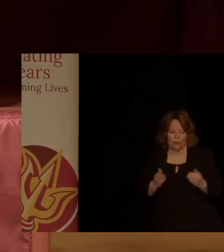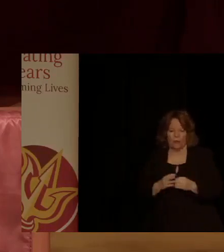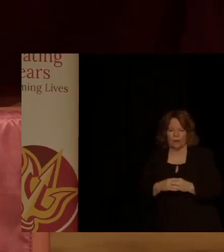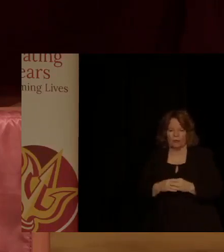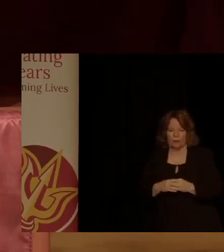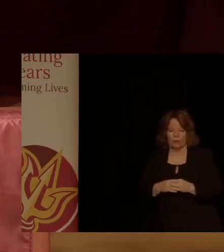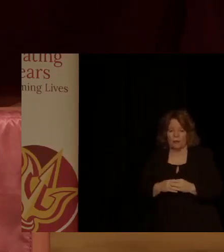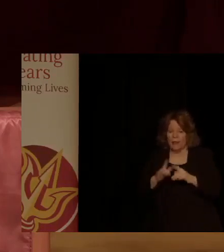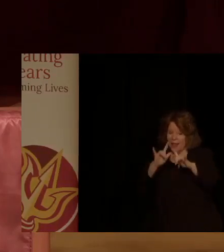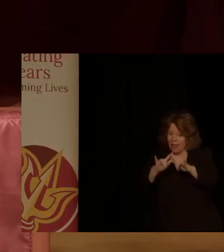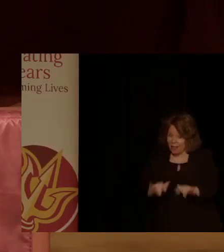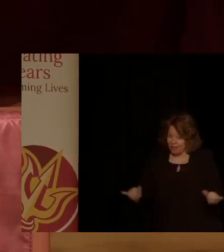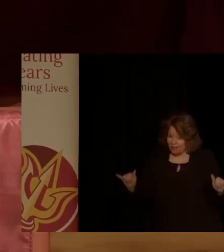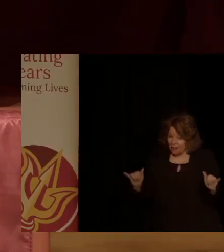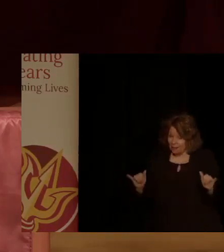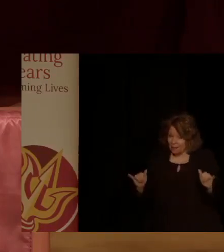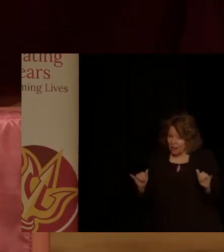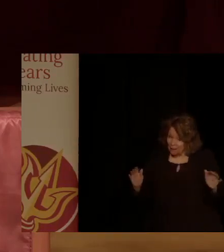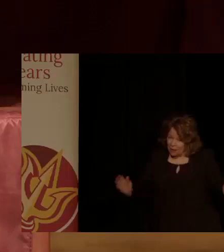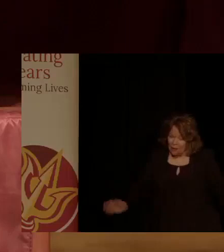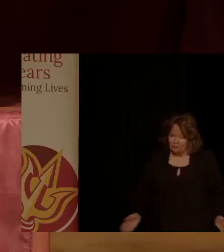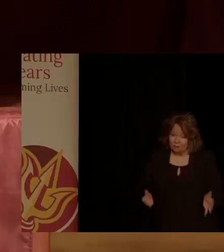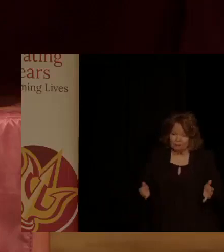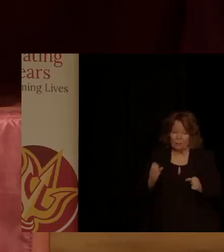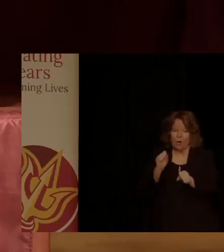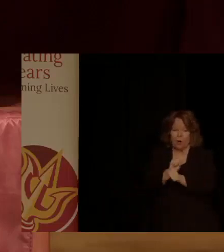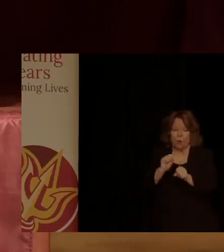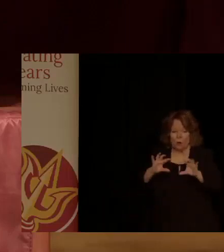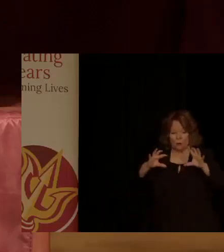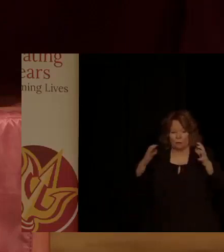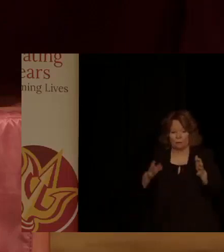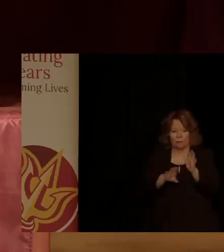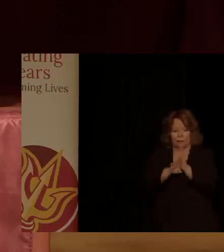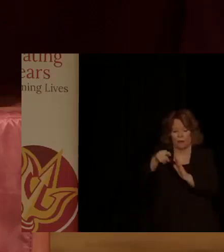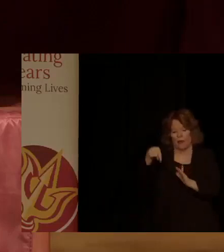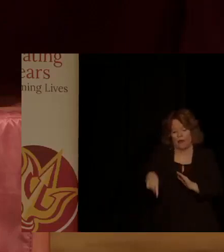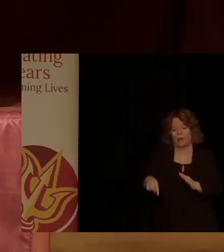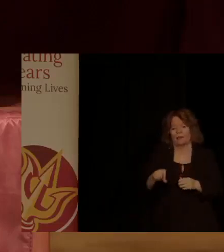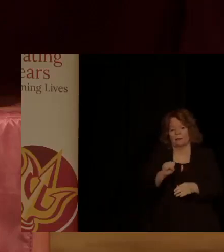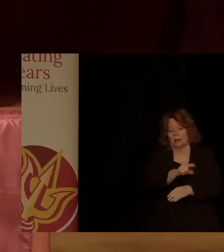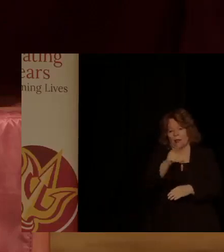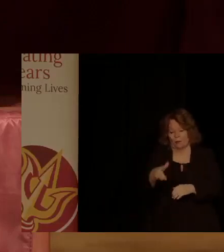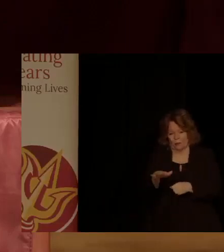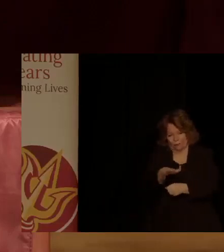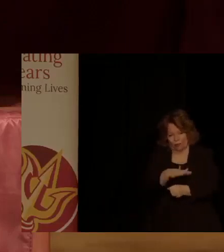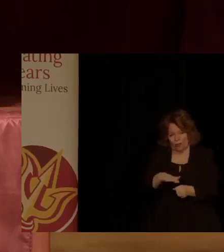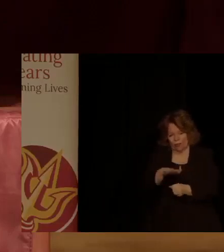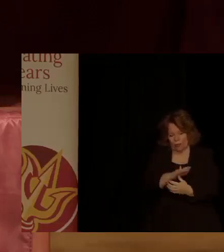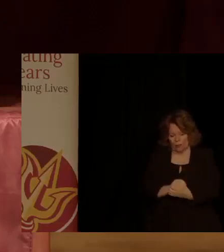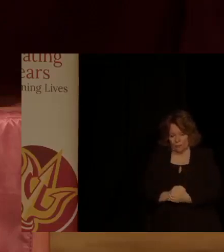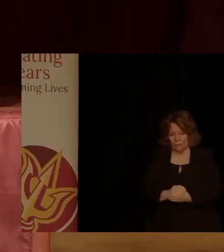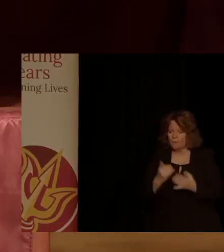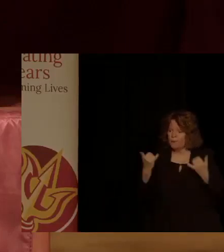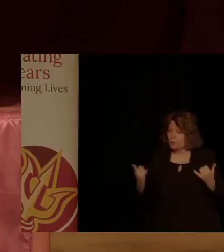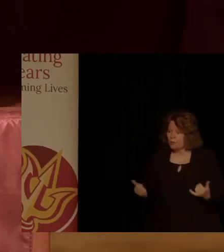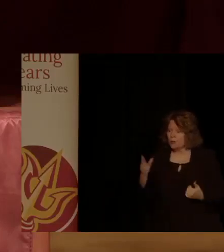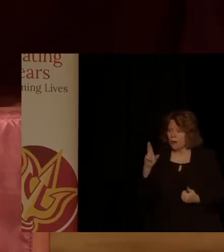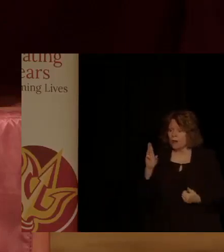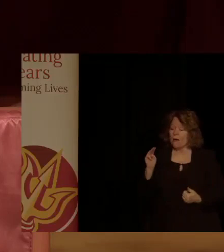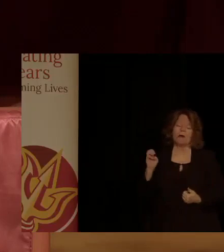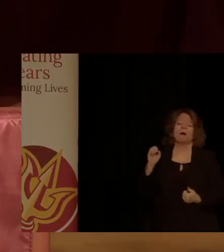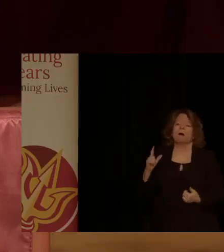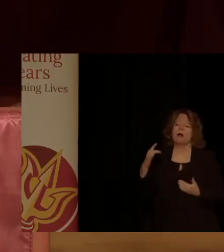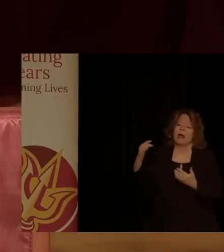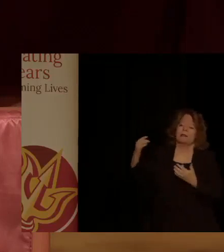while driving the workforce development of this region. Today, the University of Missouri-St. Louis has earned